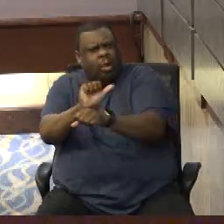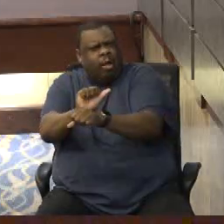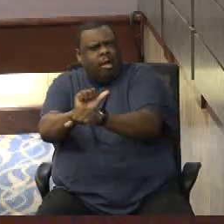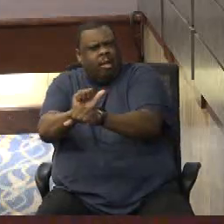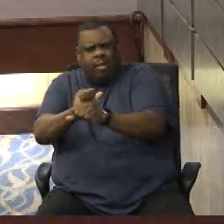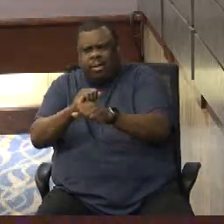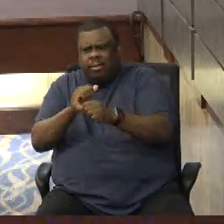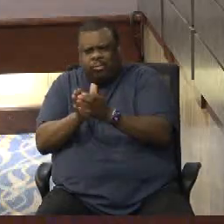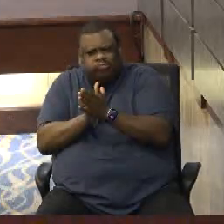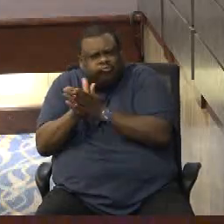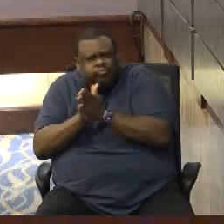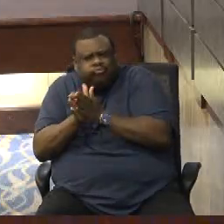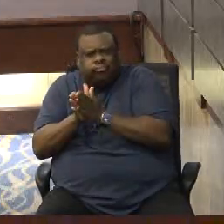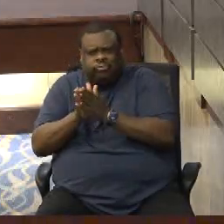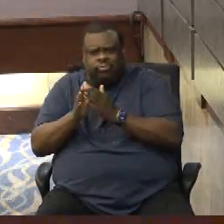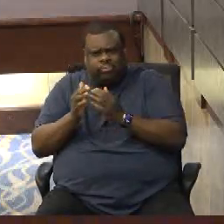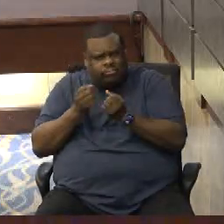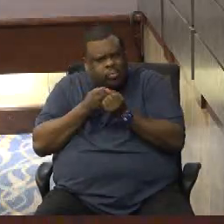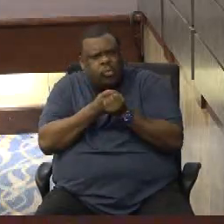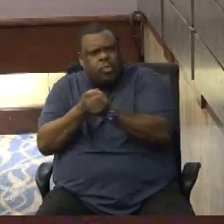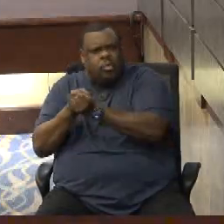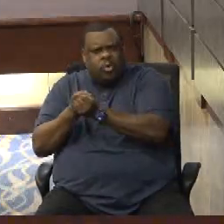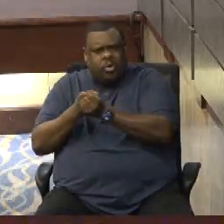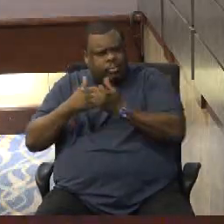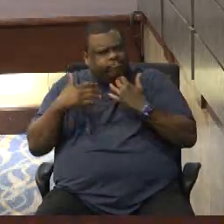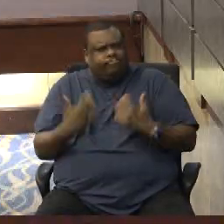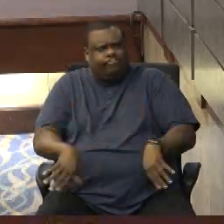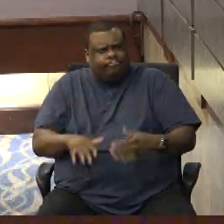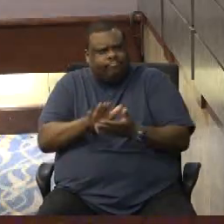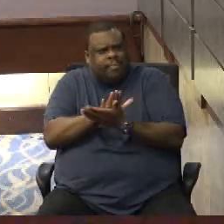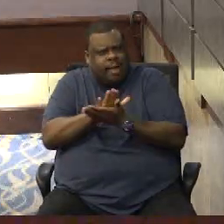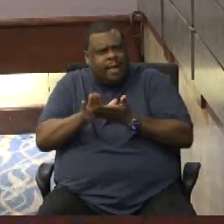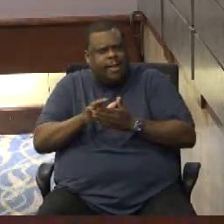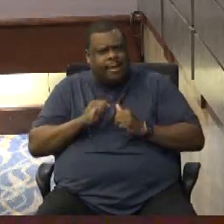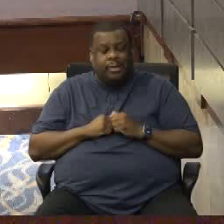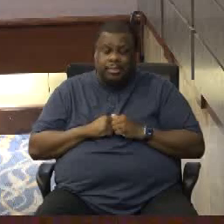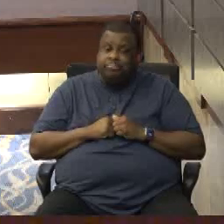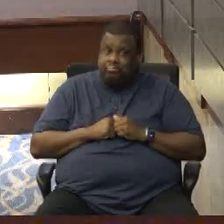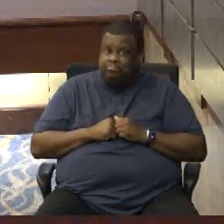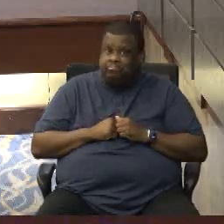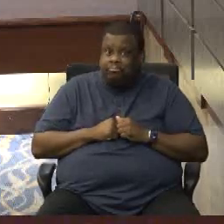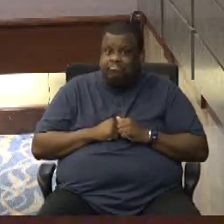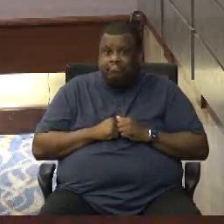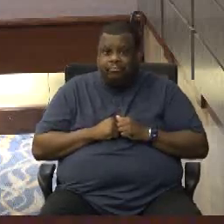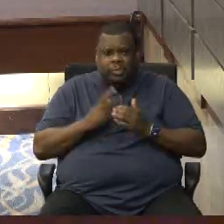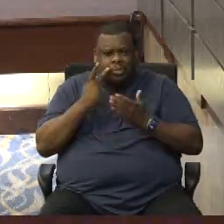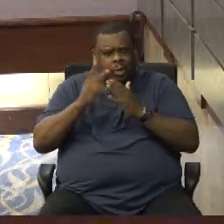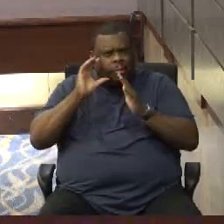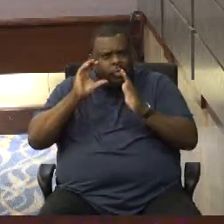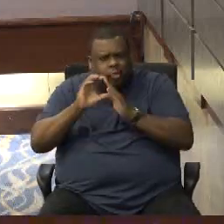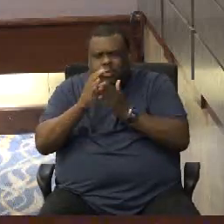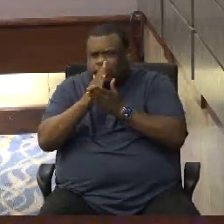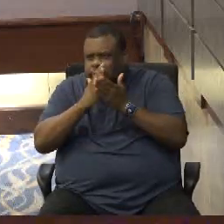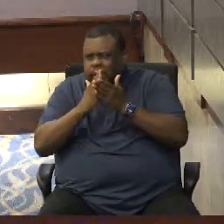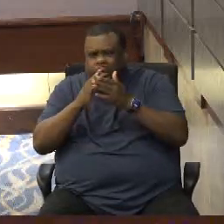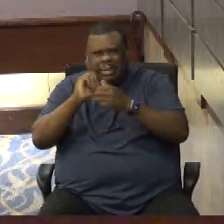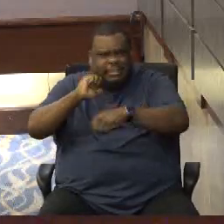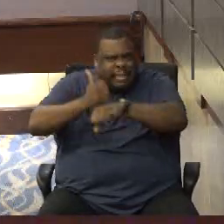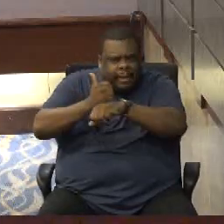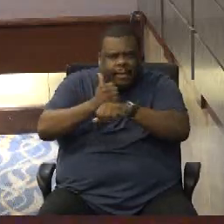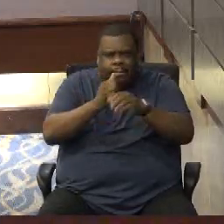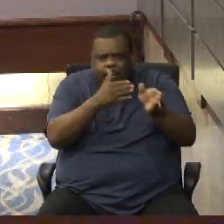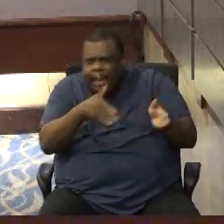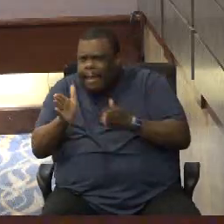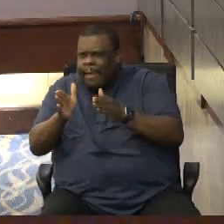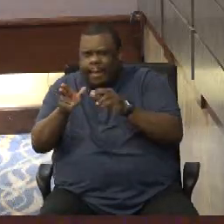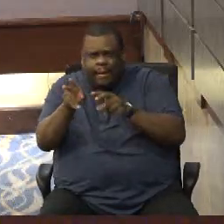individuals worthy of being displayed permanently and on the digital display, and it was a very